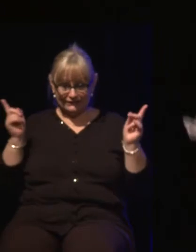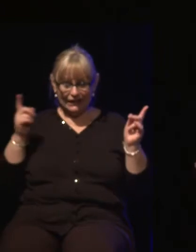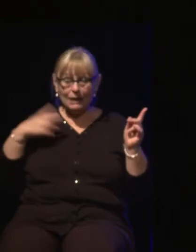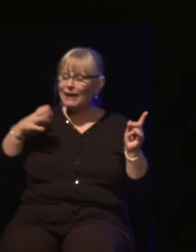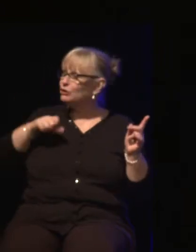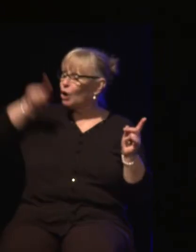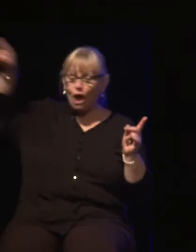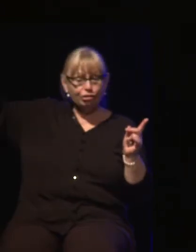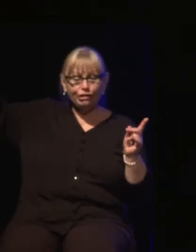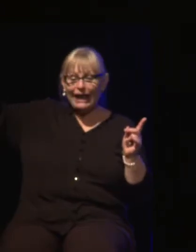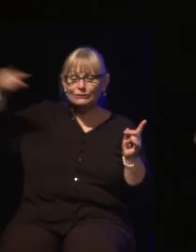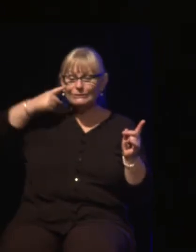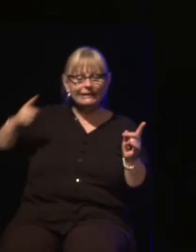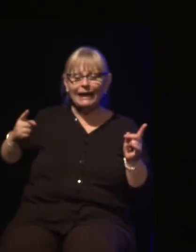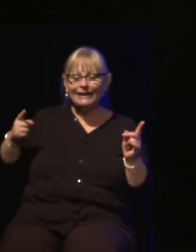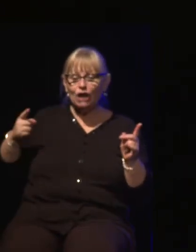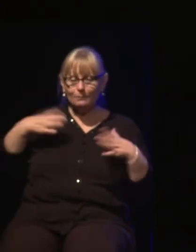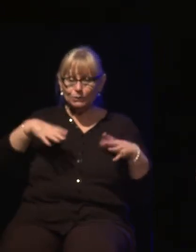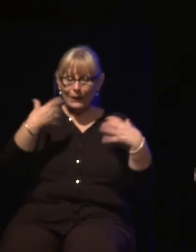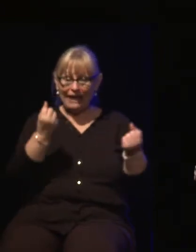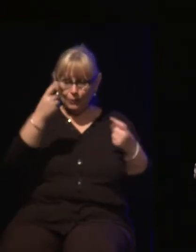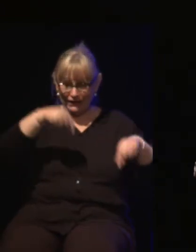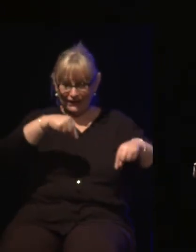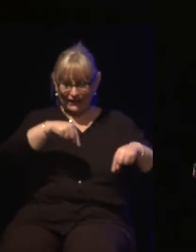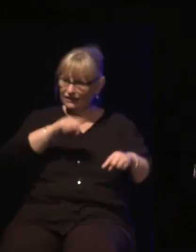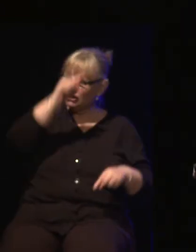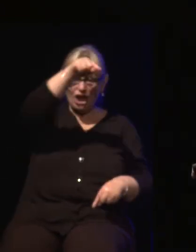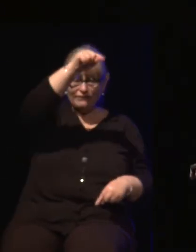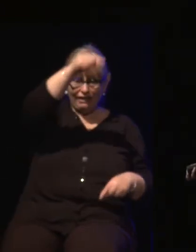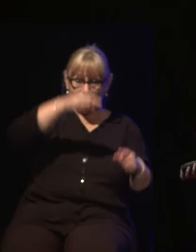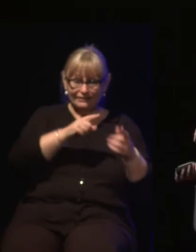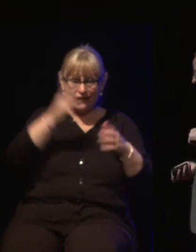Angeles or Pasadena in this case to see it, because you've got one right across the lake.